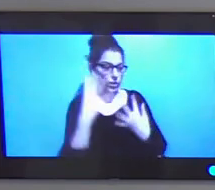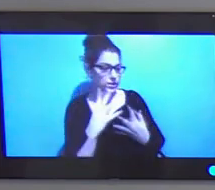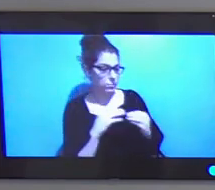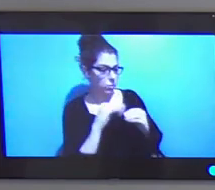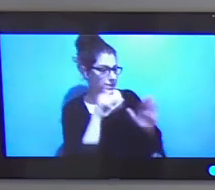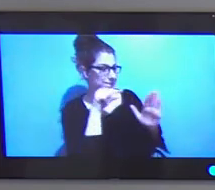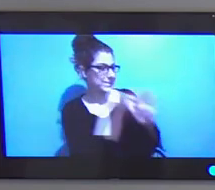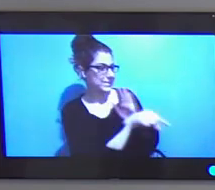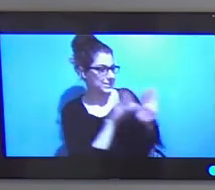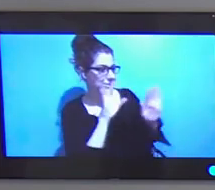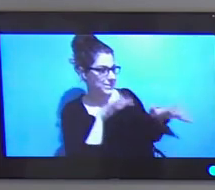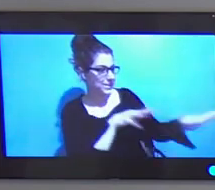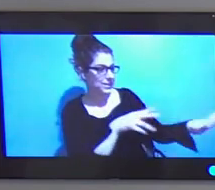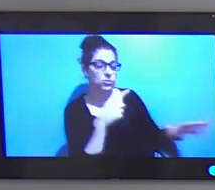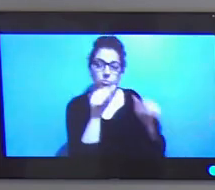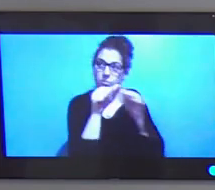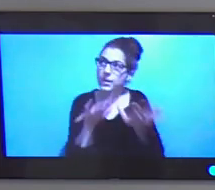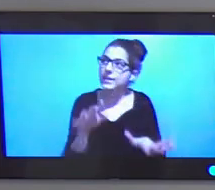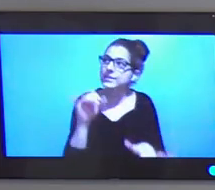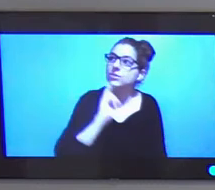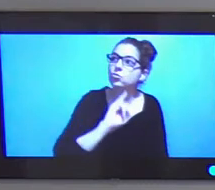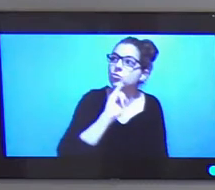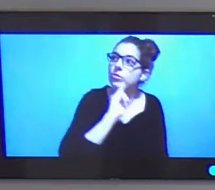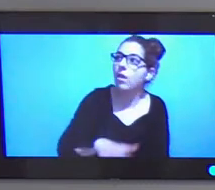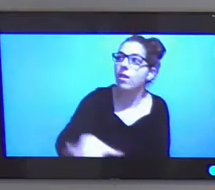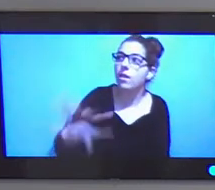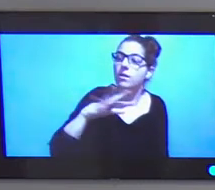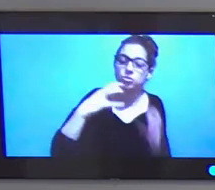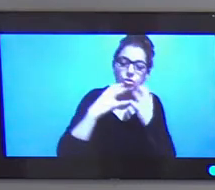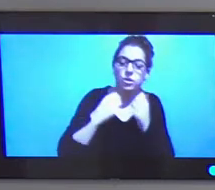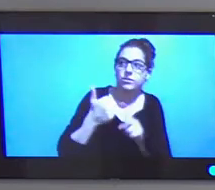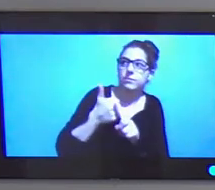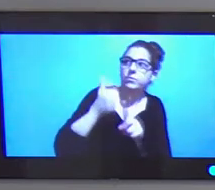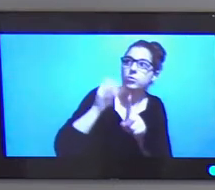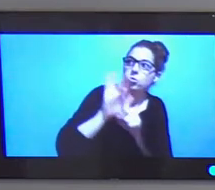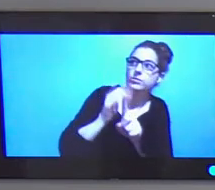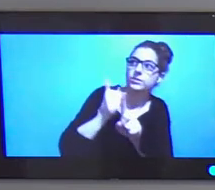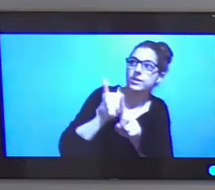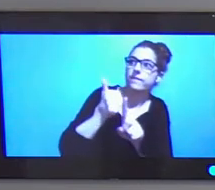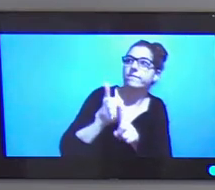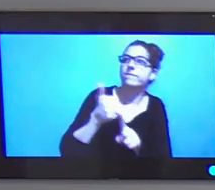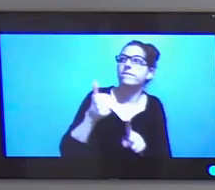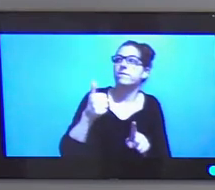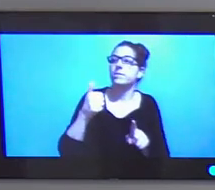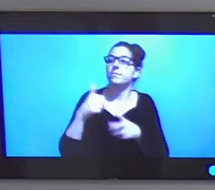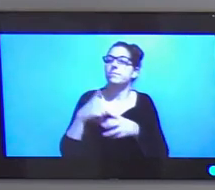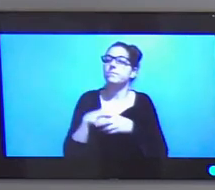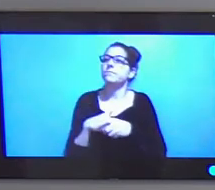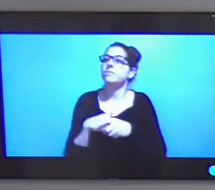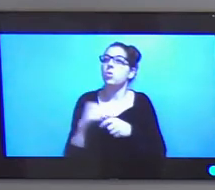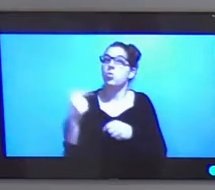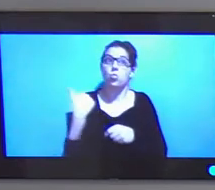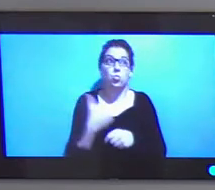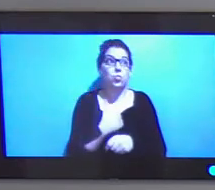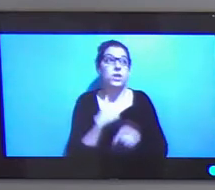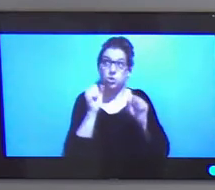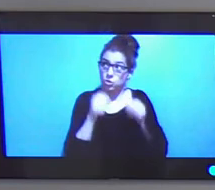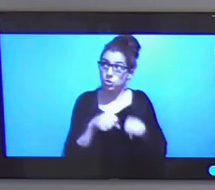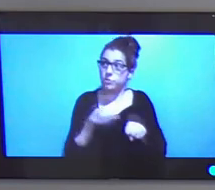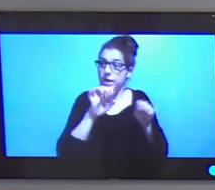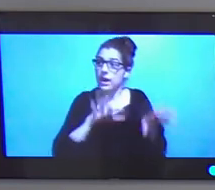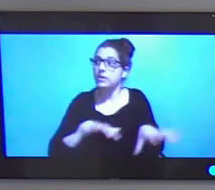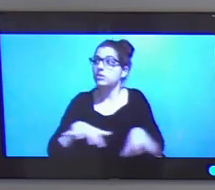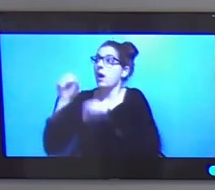the Israelites and cherished them as your own, that we also, estranged and dying, might be adopted to live in your